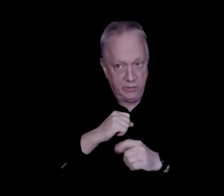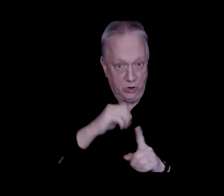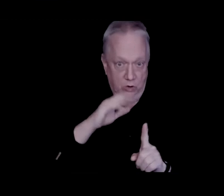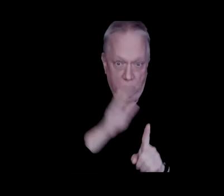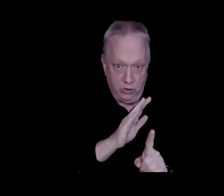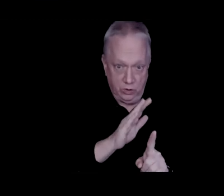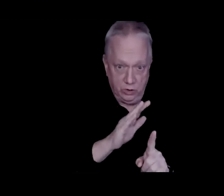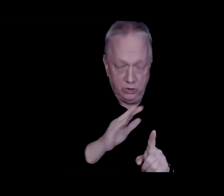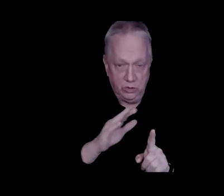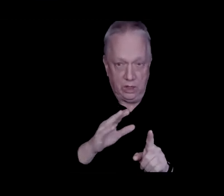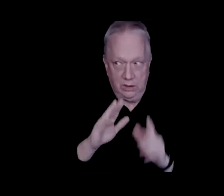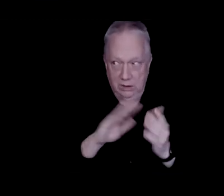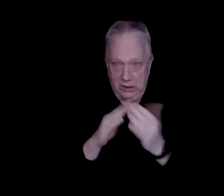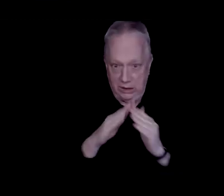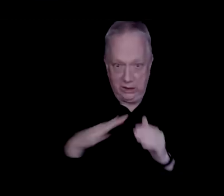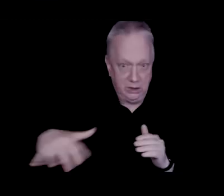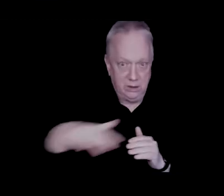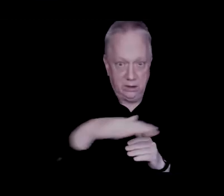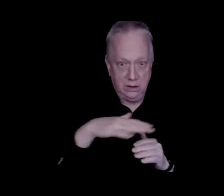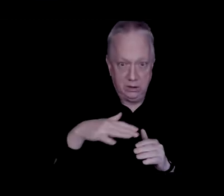the civil